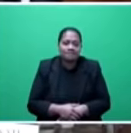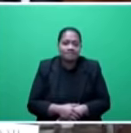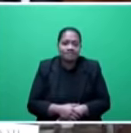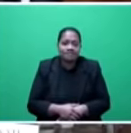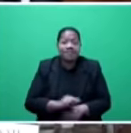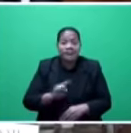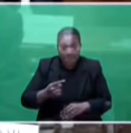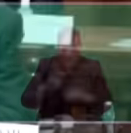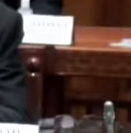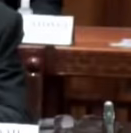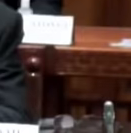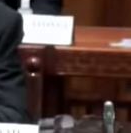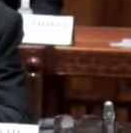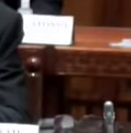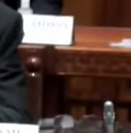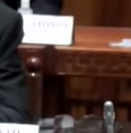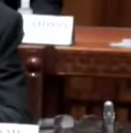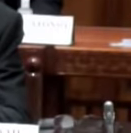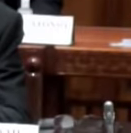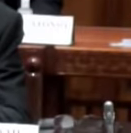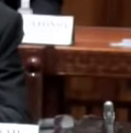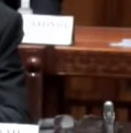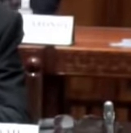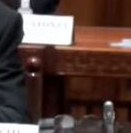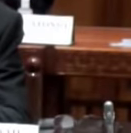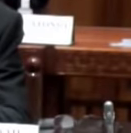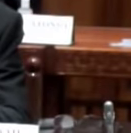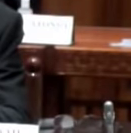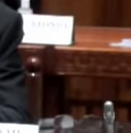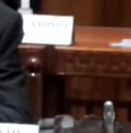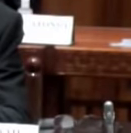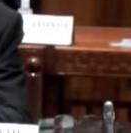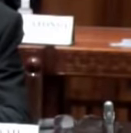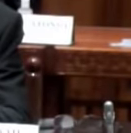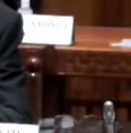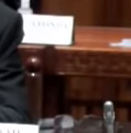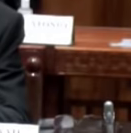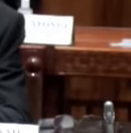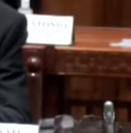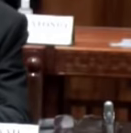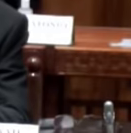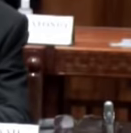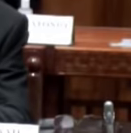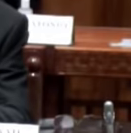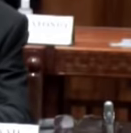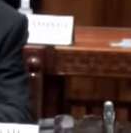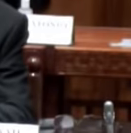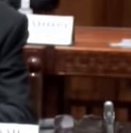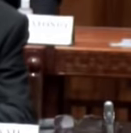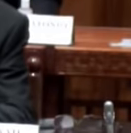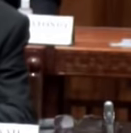But, Mr. Speaker, sir, despite the great tragedy glaring in our eyes, straight into our eyes, every day and every